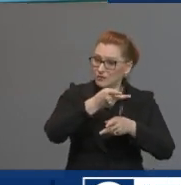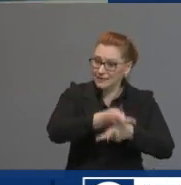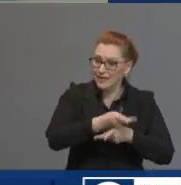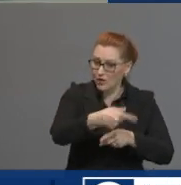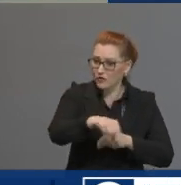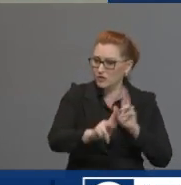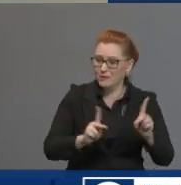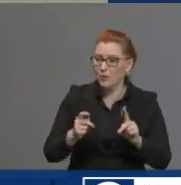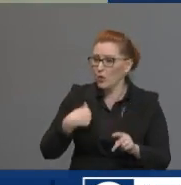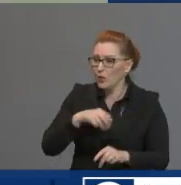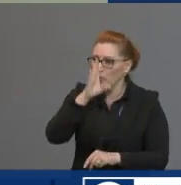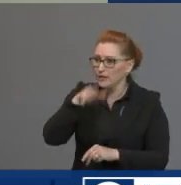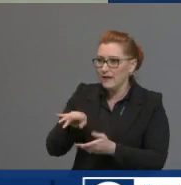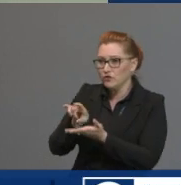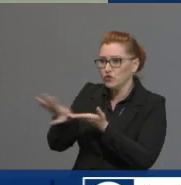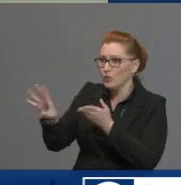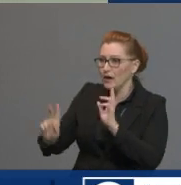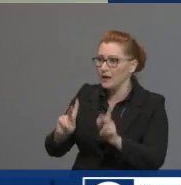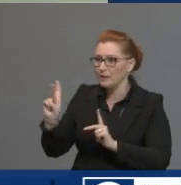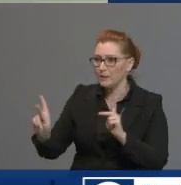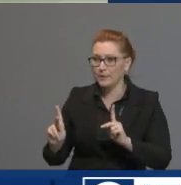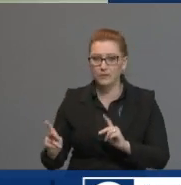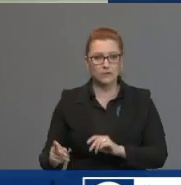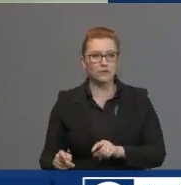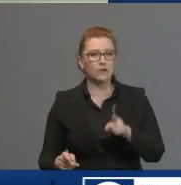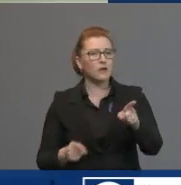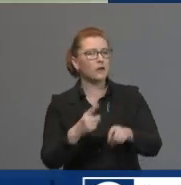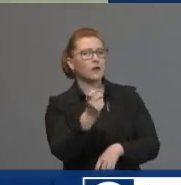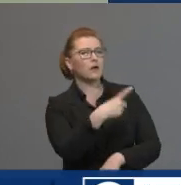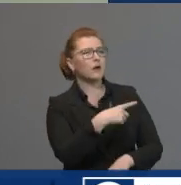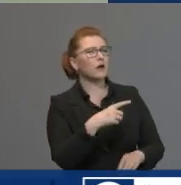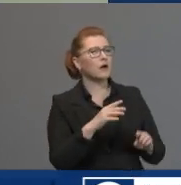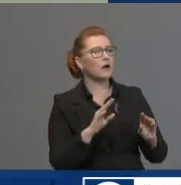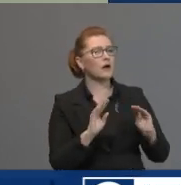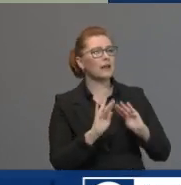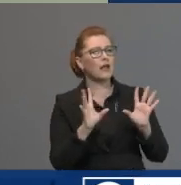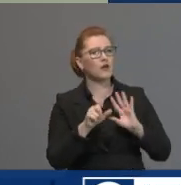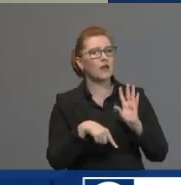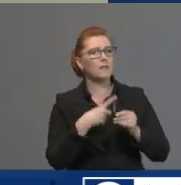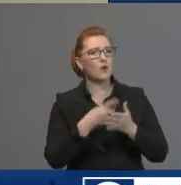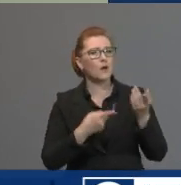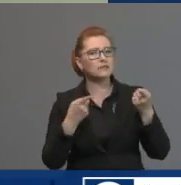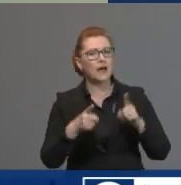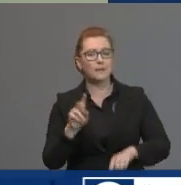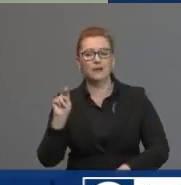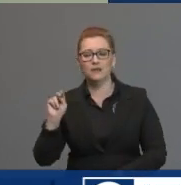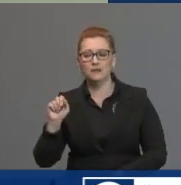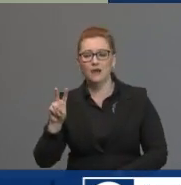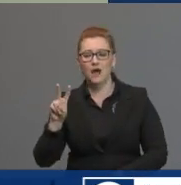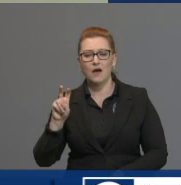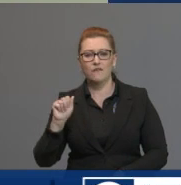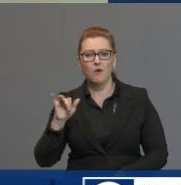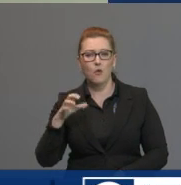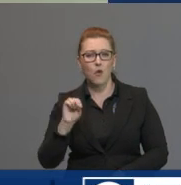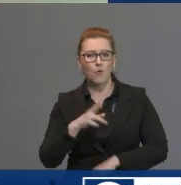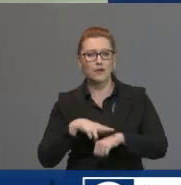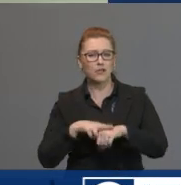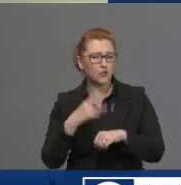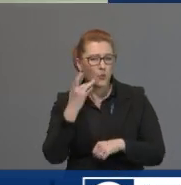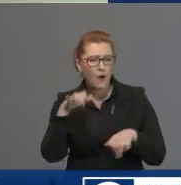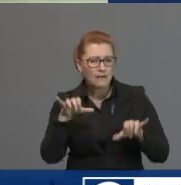costs can be pretty outstanding for something like this. Is there any clarity on what's happening with the dollar donation? Why we're still